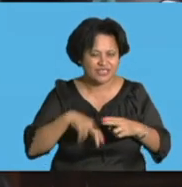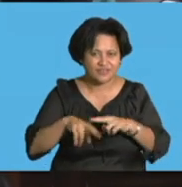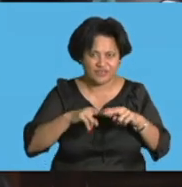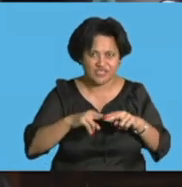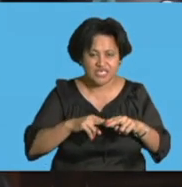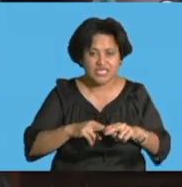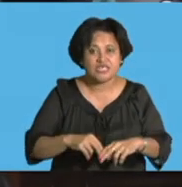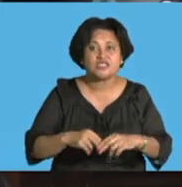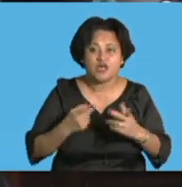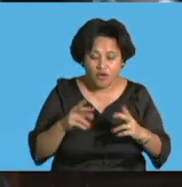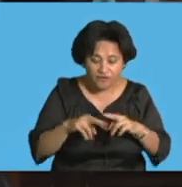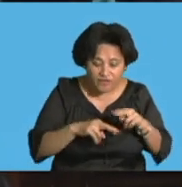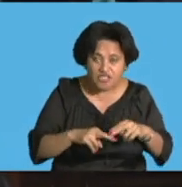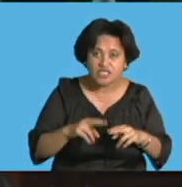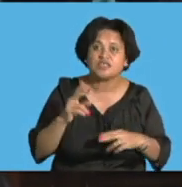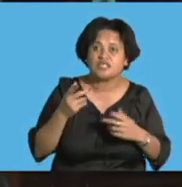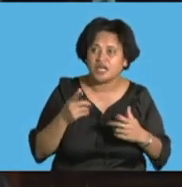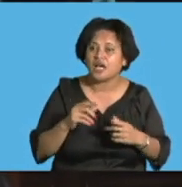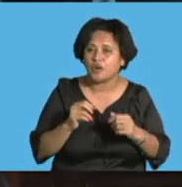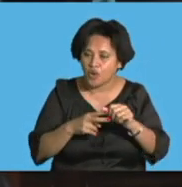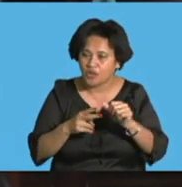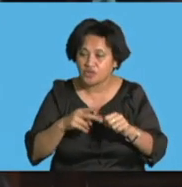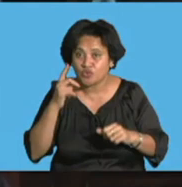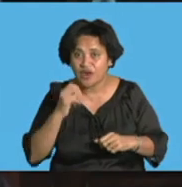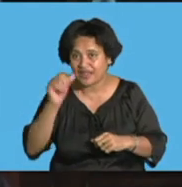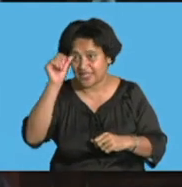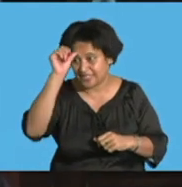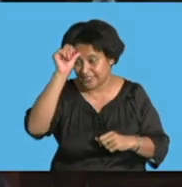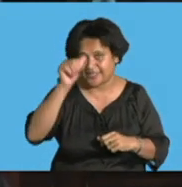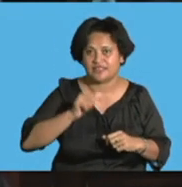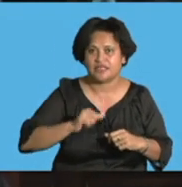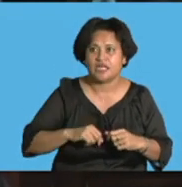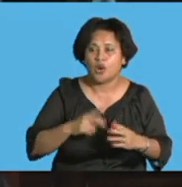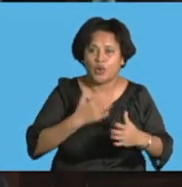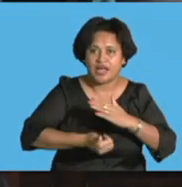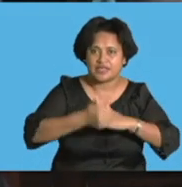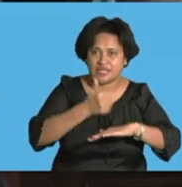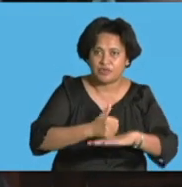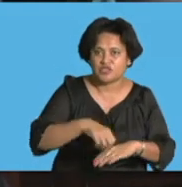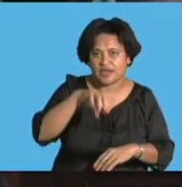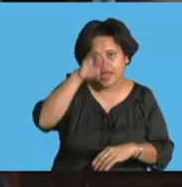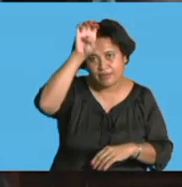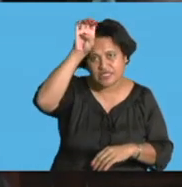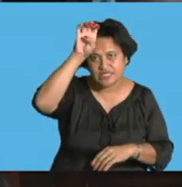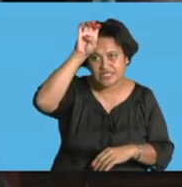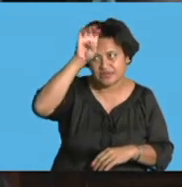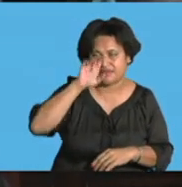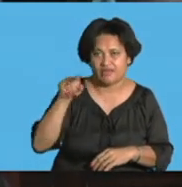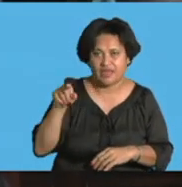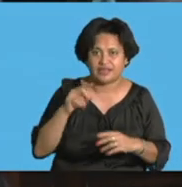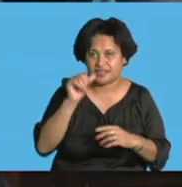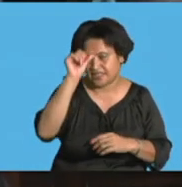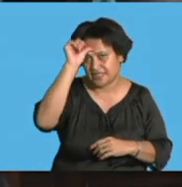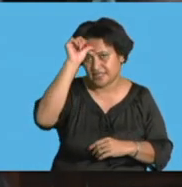on opportunities available in the Indian market by establishing a trade commission in India. This is an economy that the World